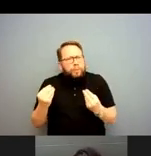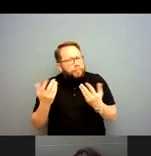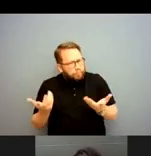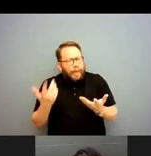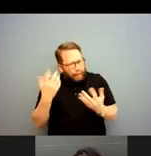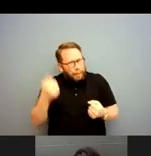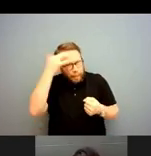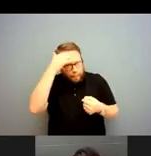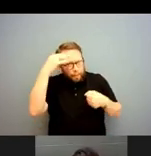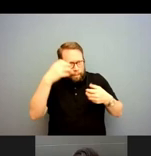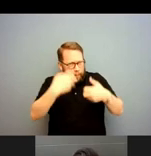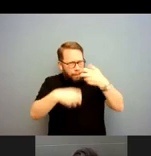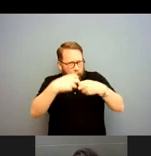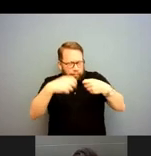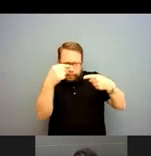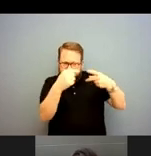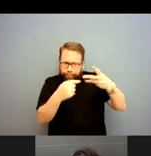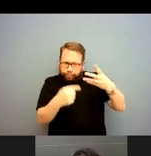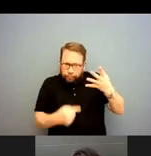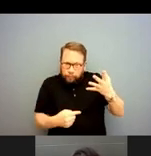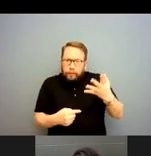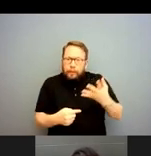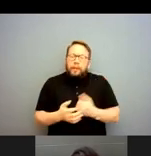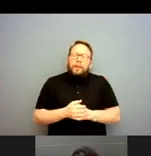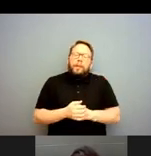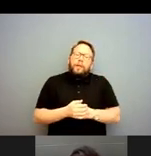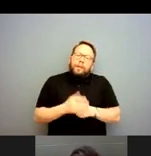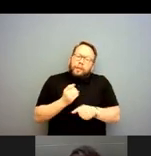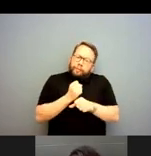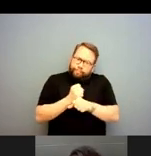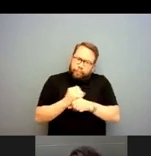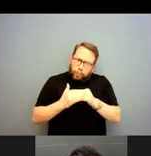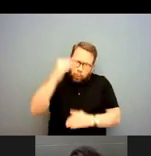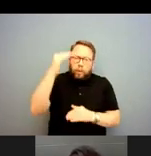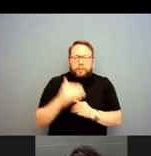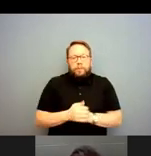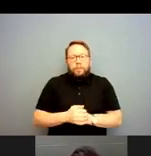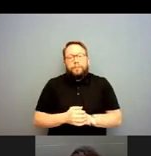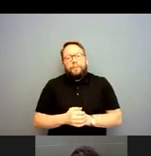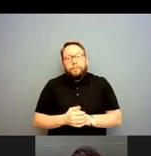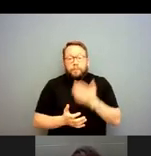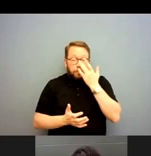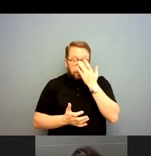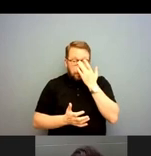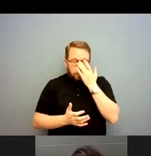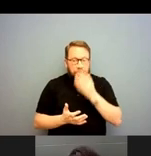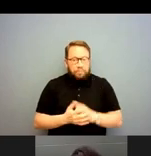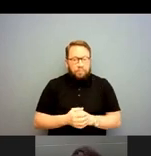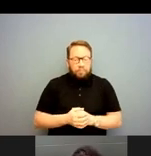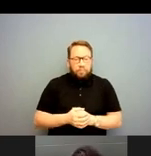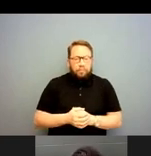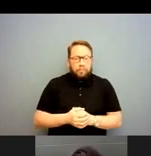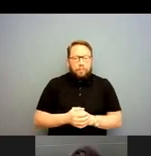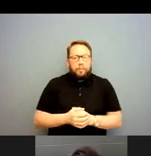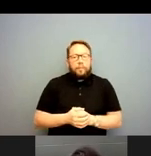what still need to be developed. We need data on the possibilities to use Sami languages, this person's mother tongue,